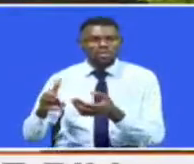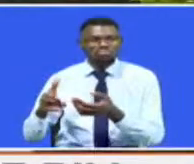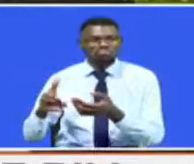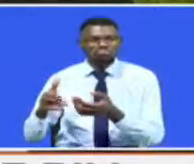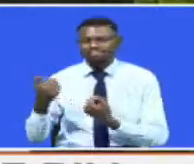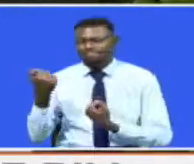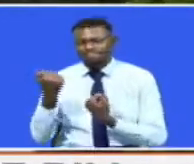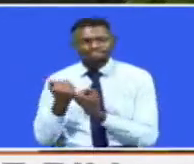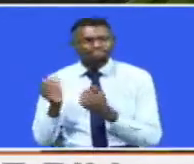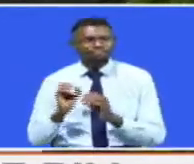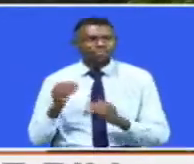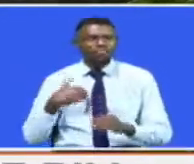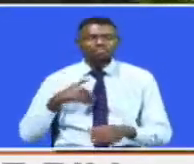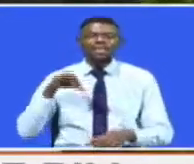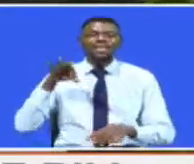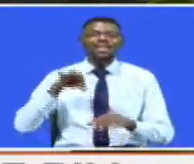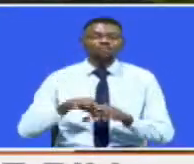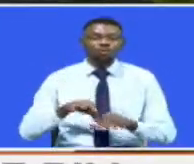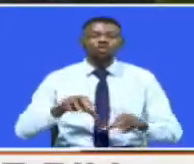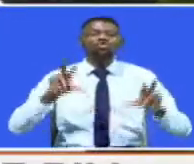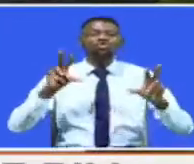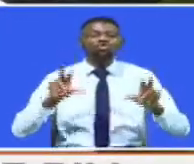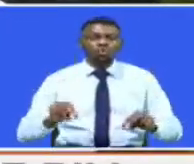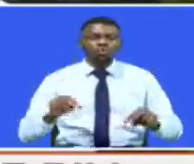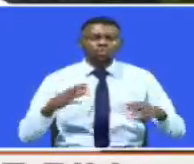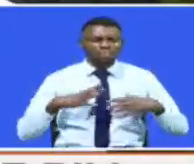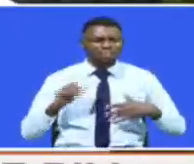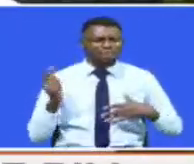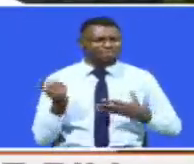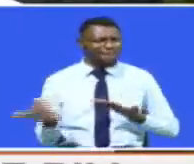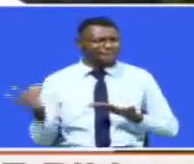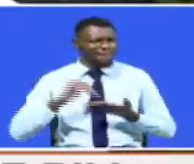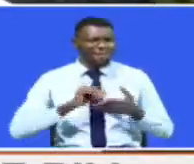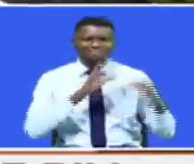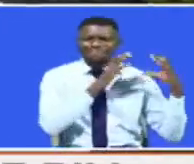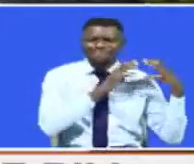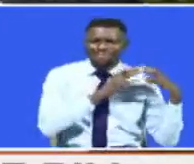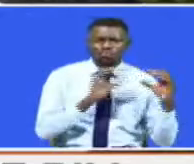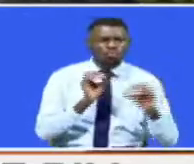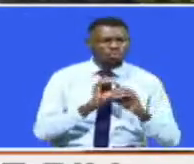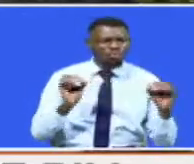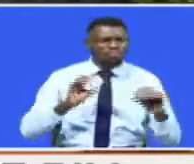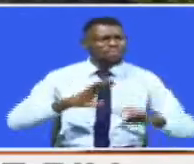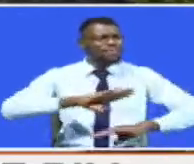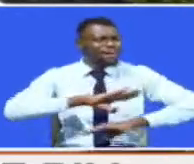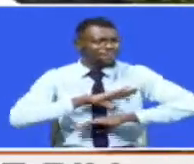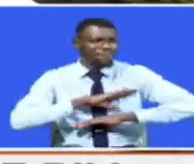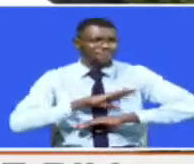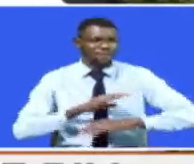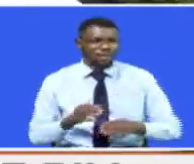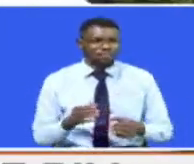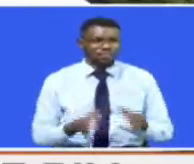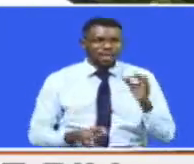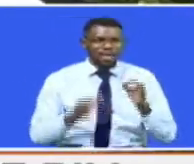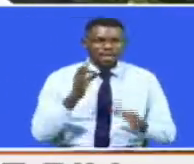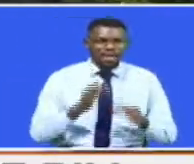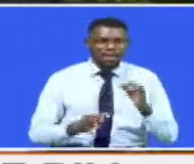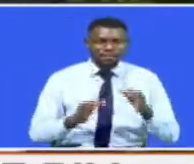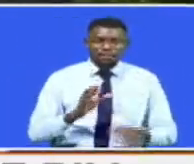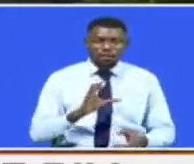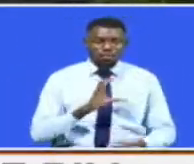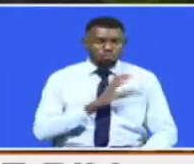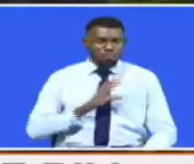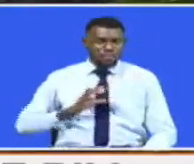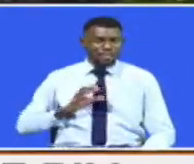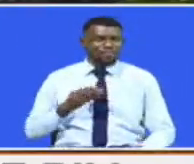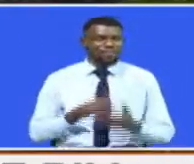no. I cannot burden Kenyans again. The burden they have is enough. So unless it's amended by the Finance Committee, which